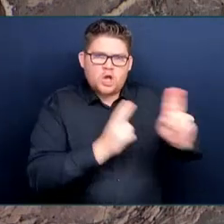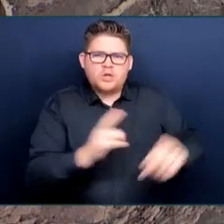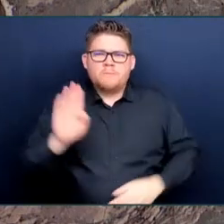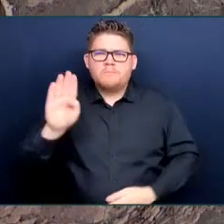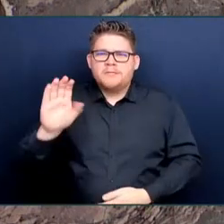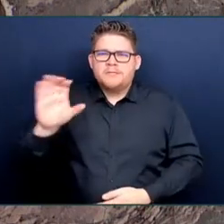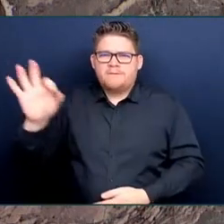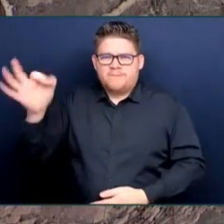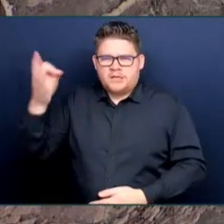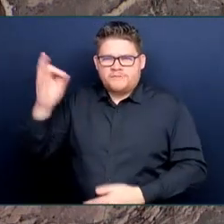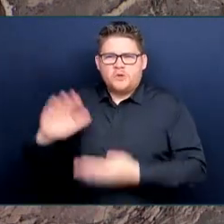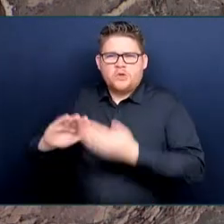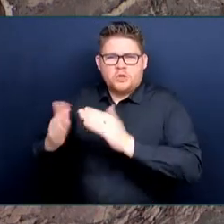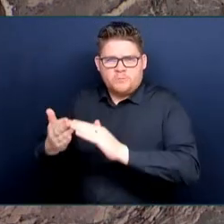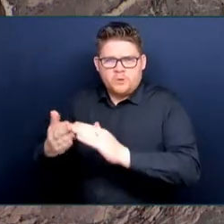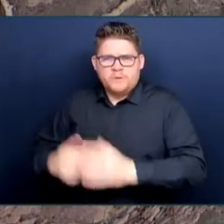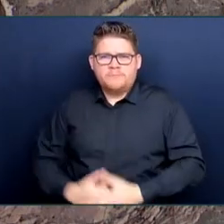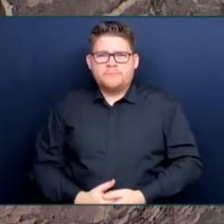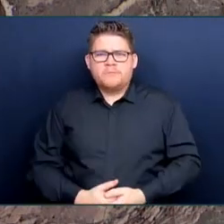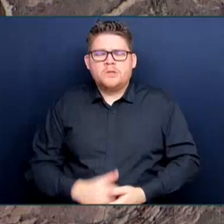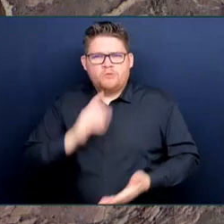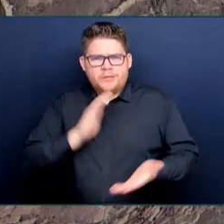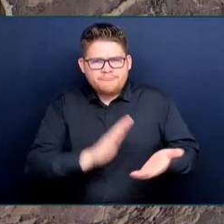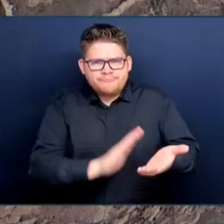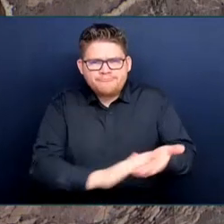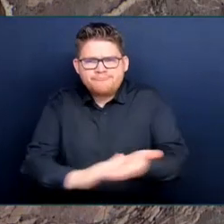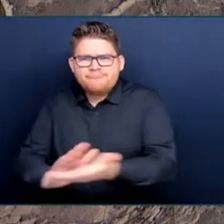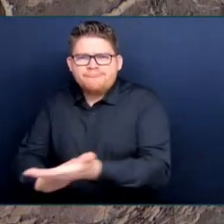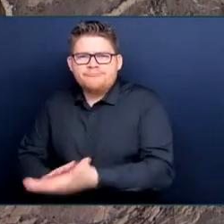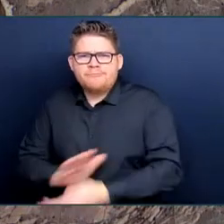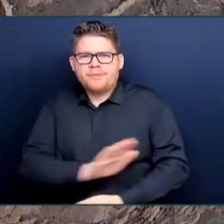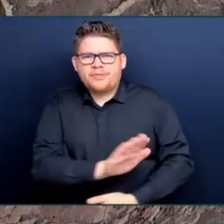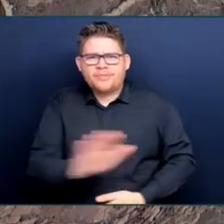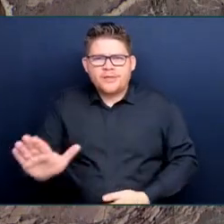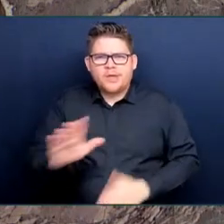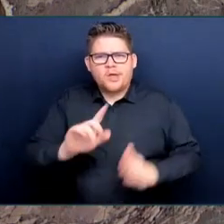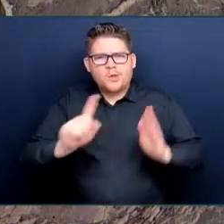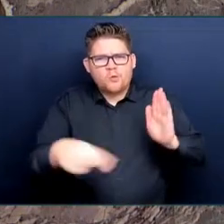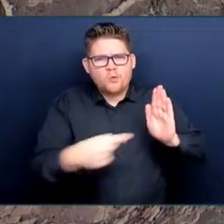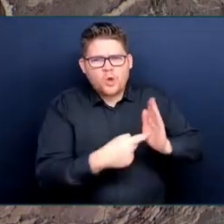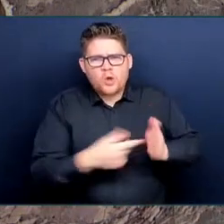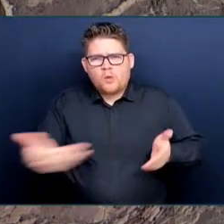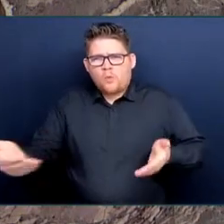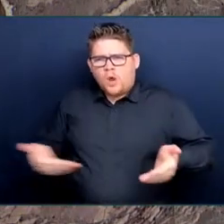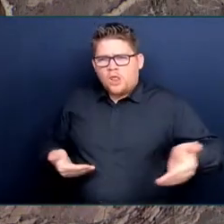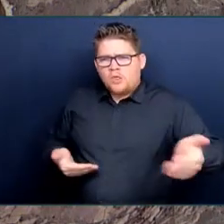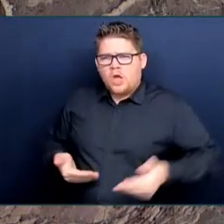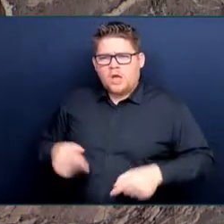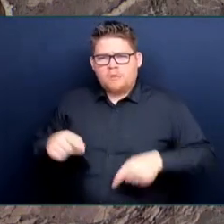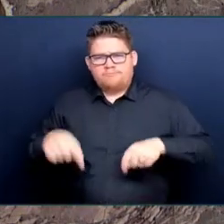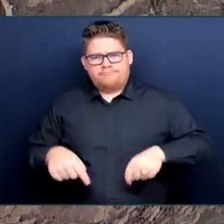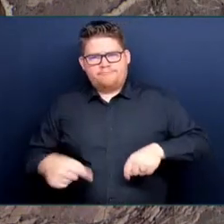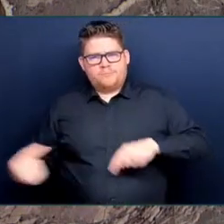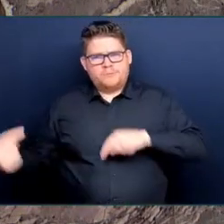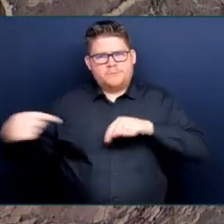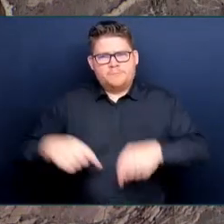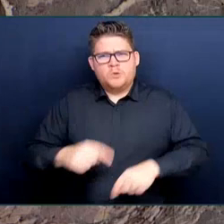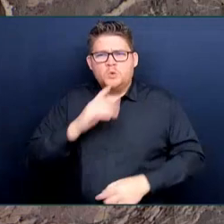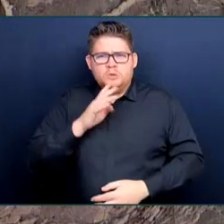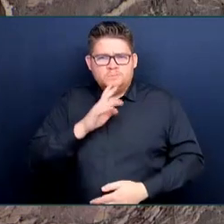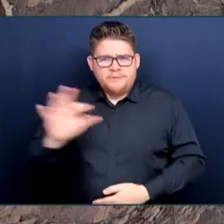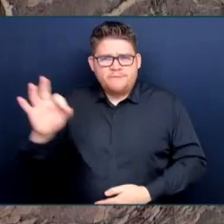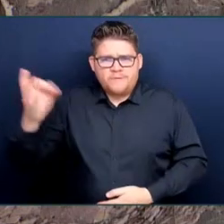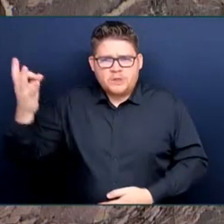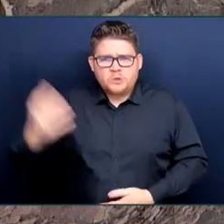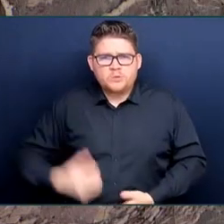brings to BC for the benefit of all residents. I invite all members to join us today in the Hall of Honour to acknowledge and celebrate la Francophonie